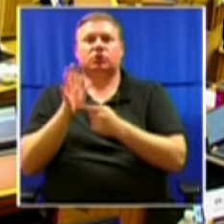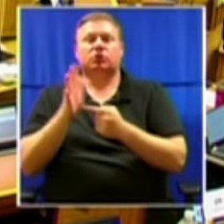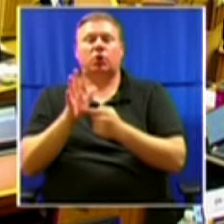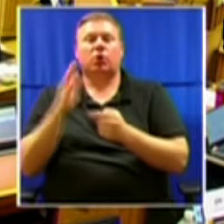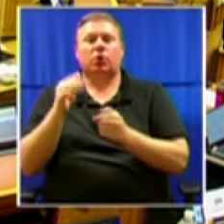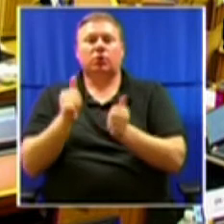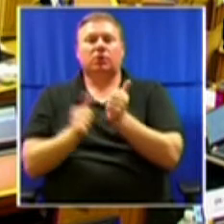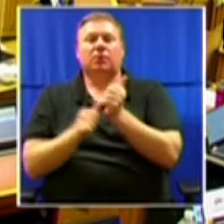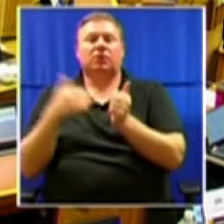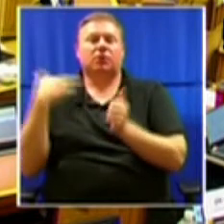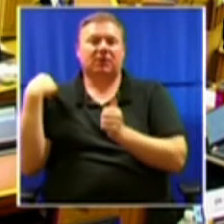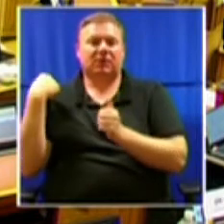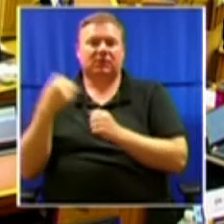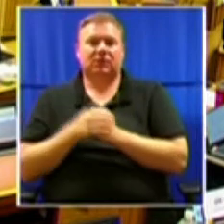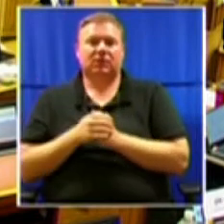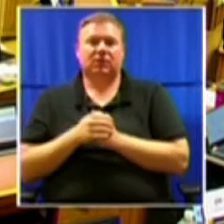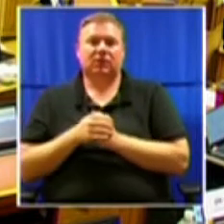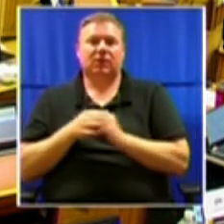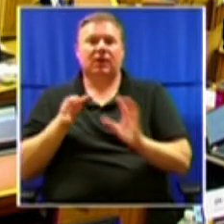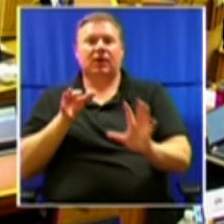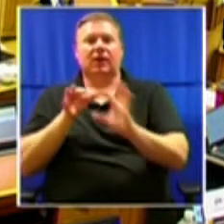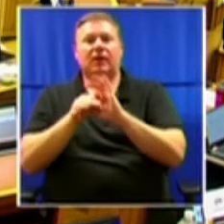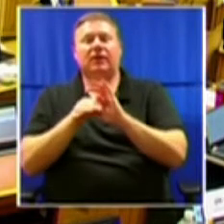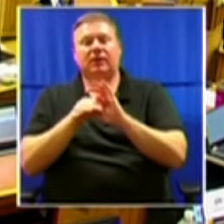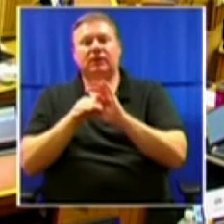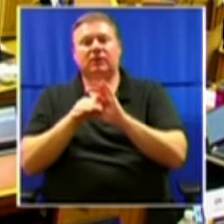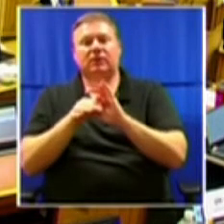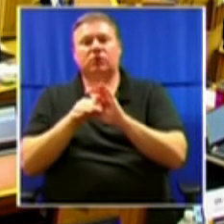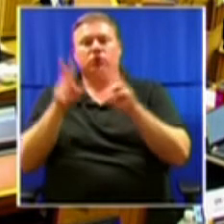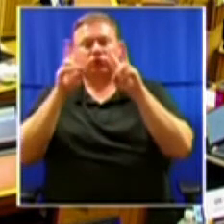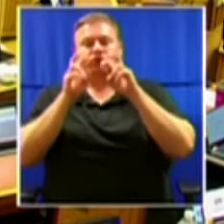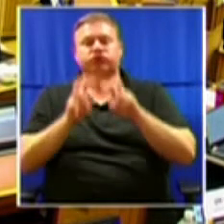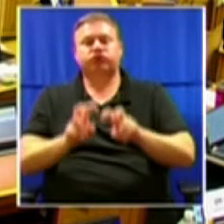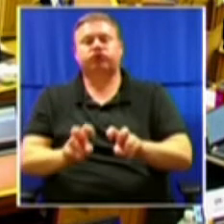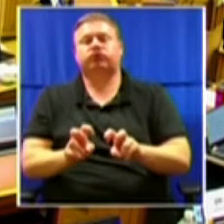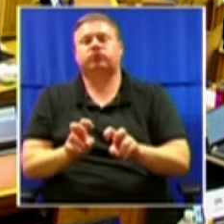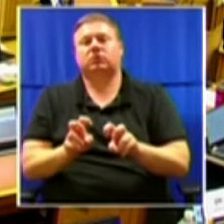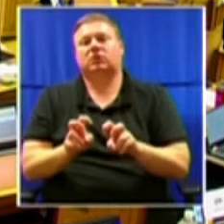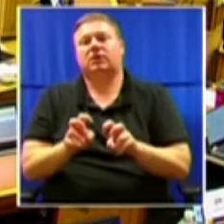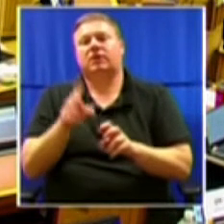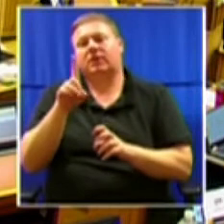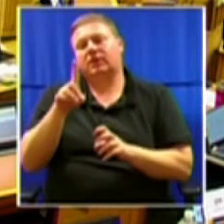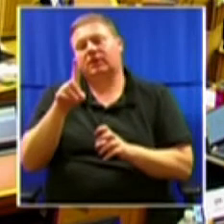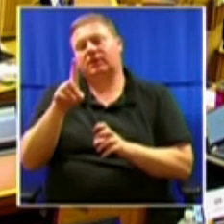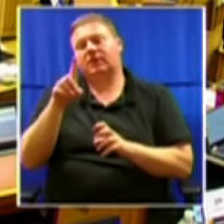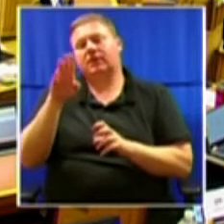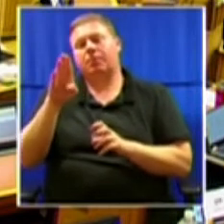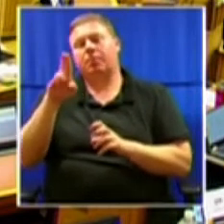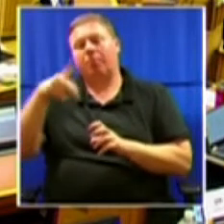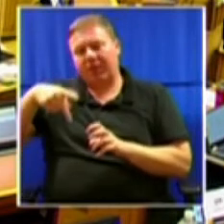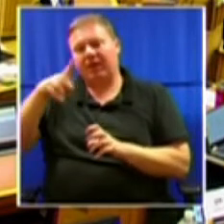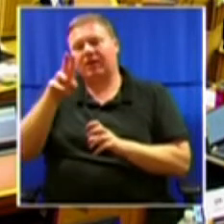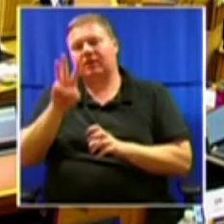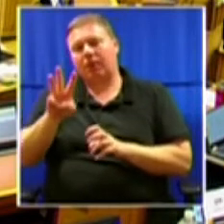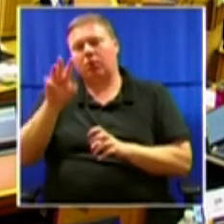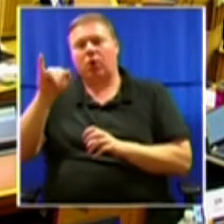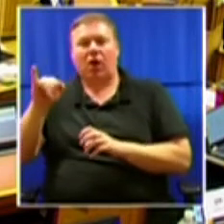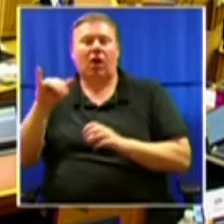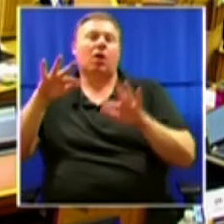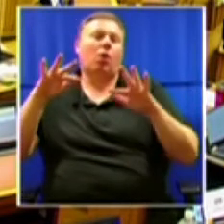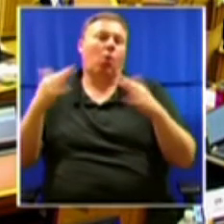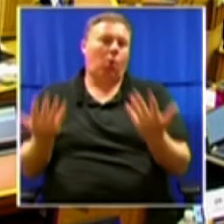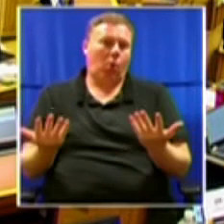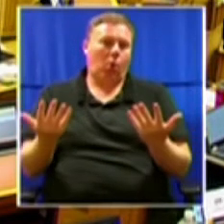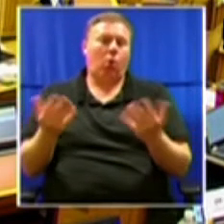Ministry, will be linked to the forensic investigation by the DPWI, or it will be a